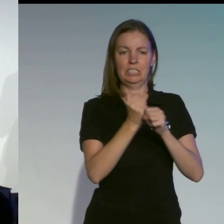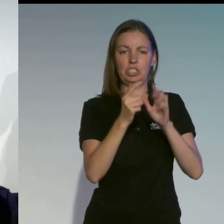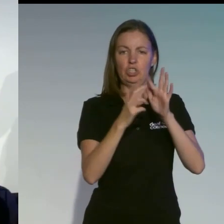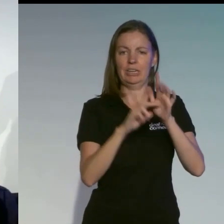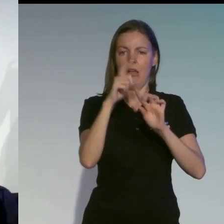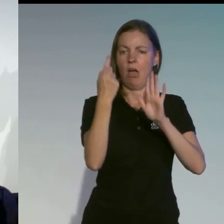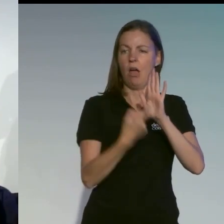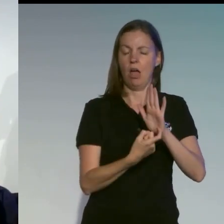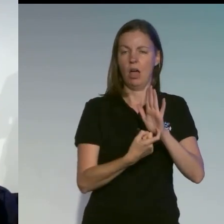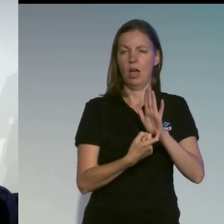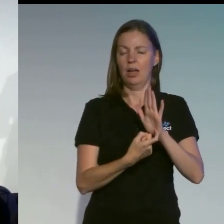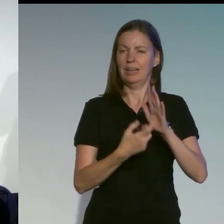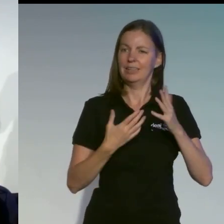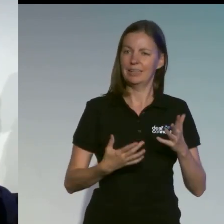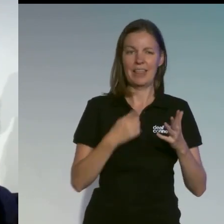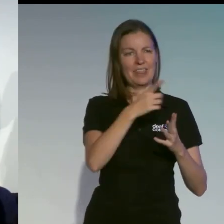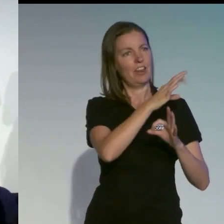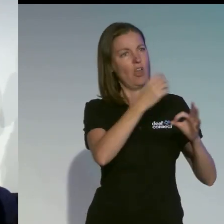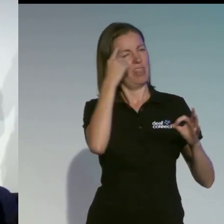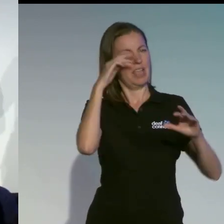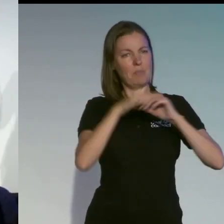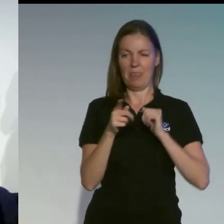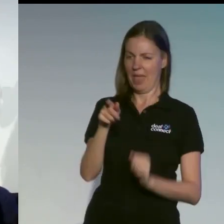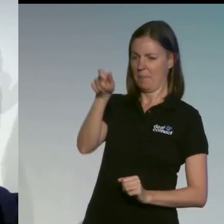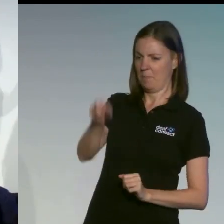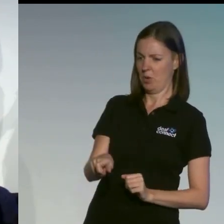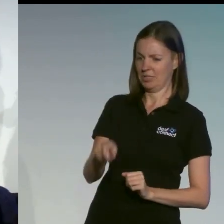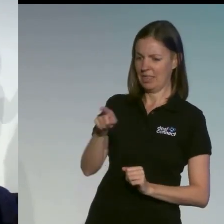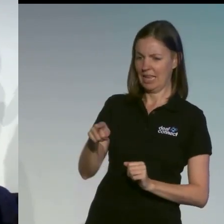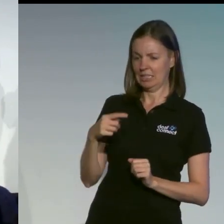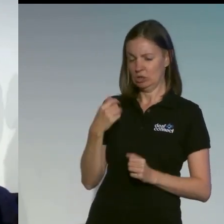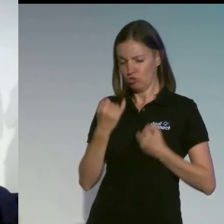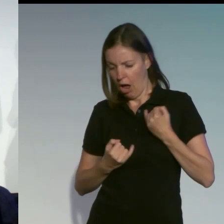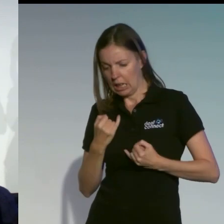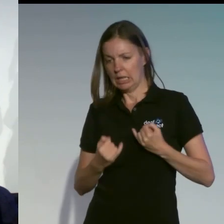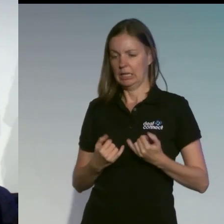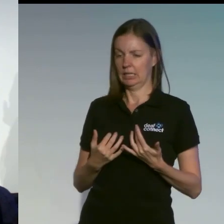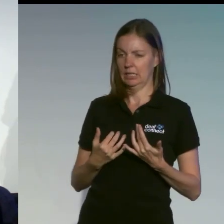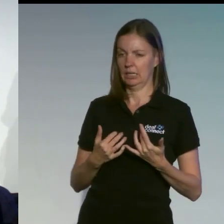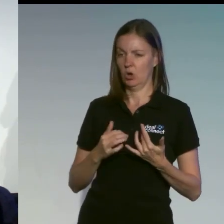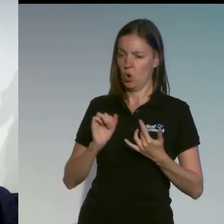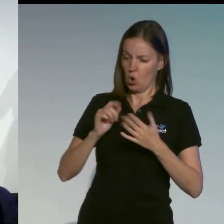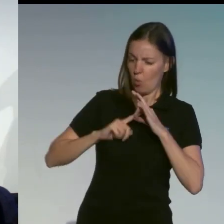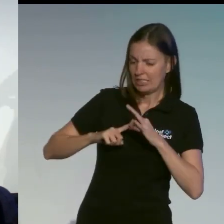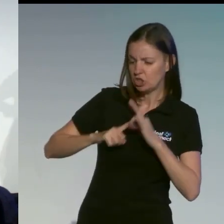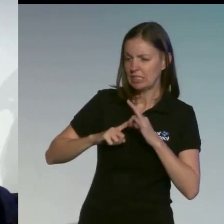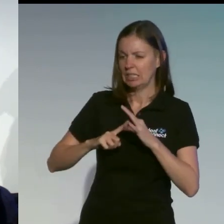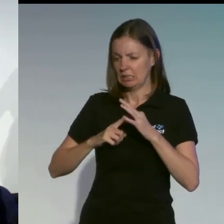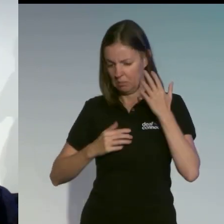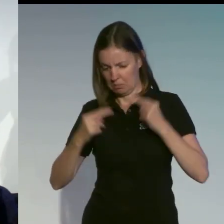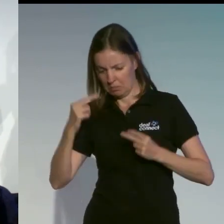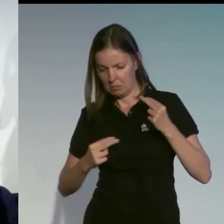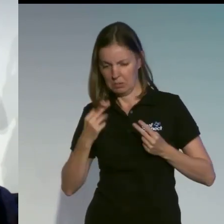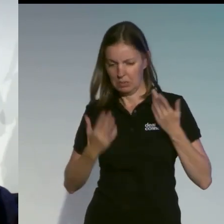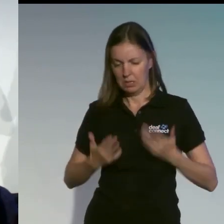the fact that the person might be struggling or questioning what I call the survivor. And that's the key determinant.